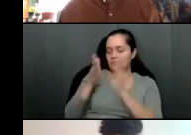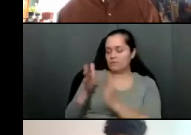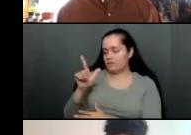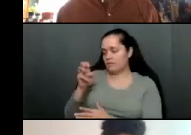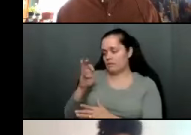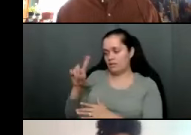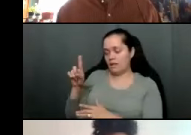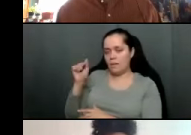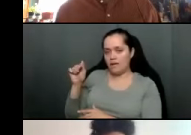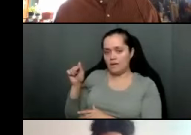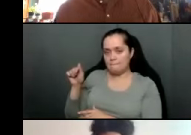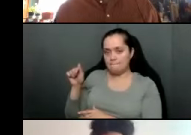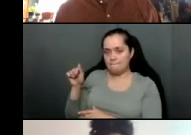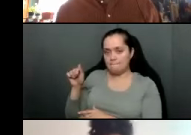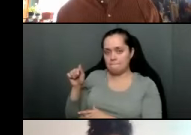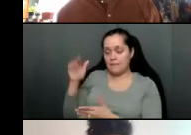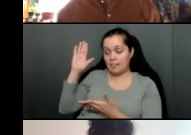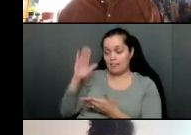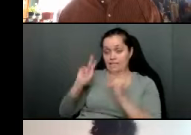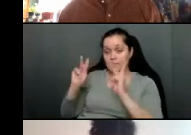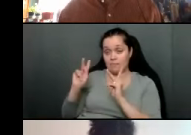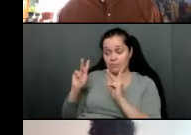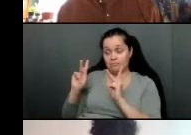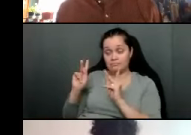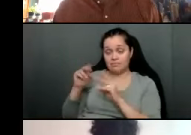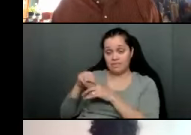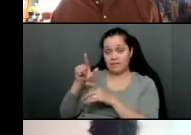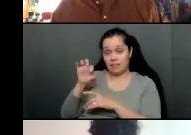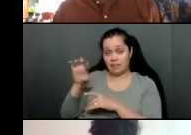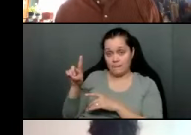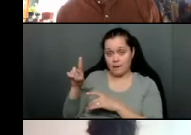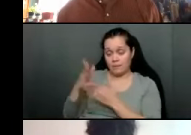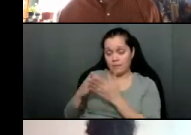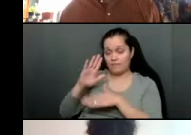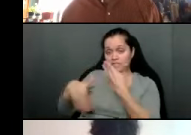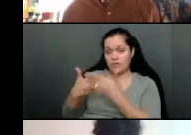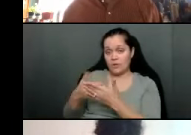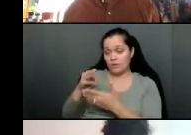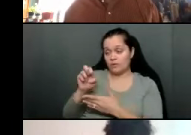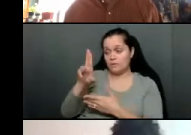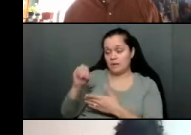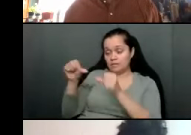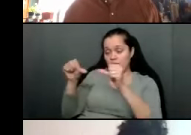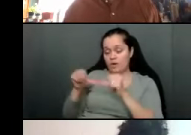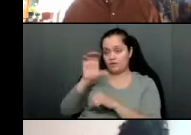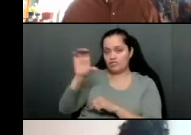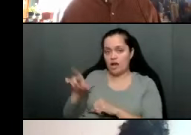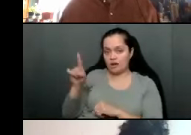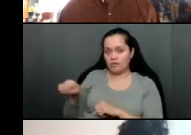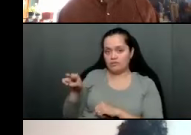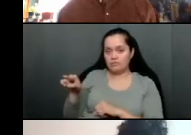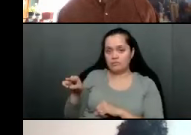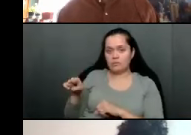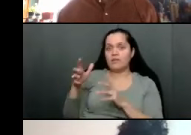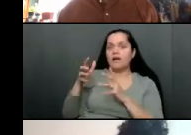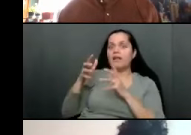Lombard. Actually, fewer people technically in Lombard, but part of this whole metropolitan area of Chicago with